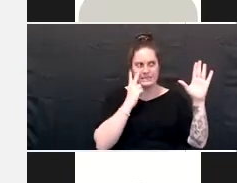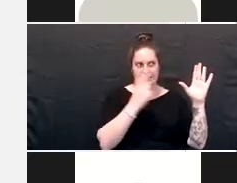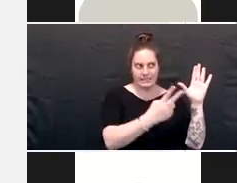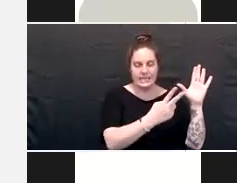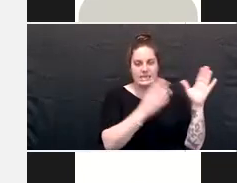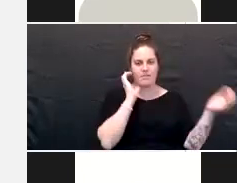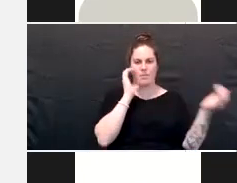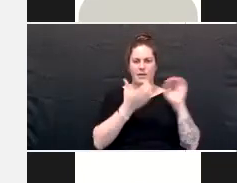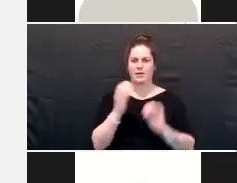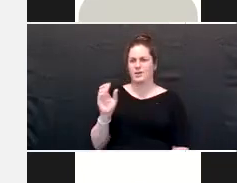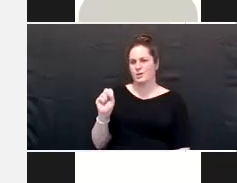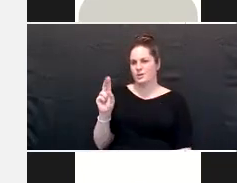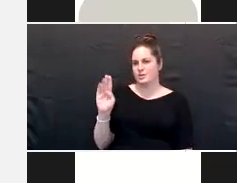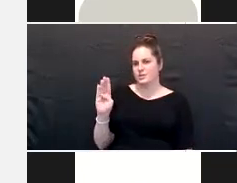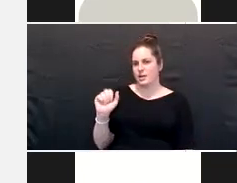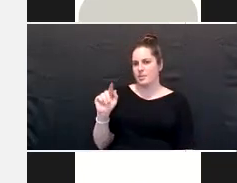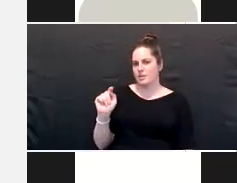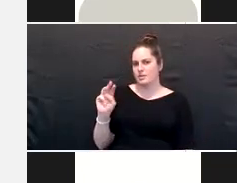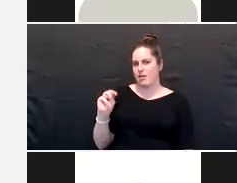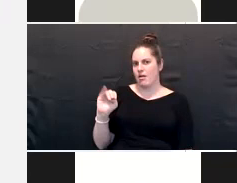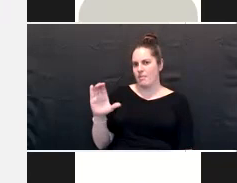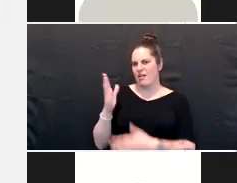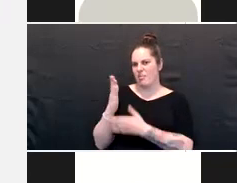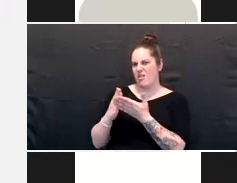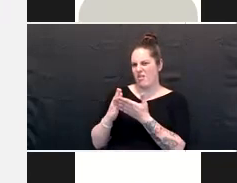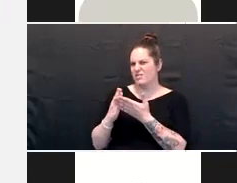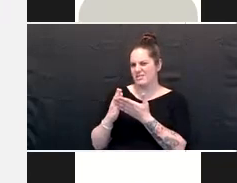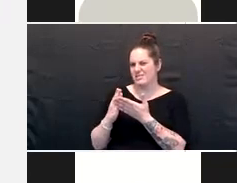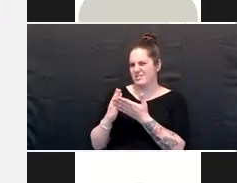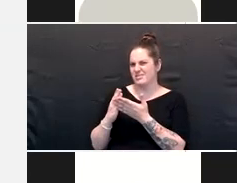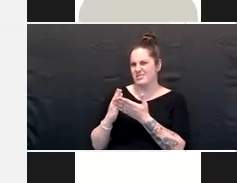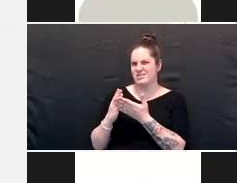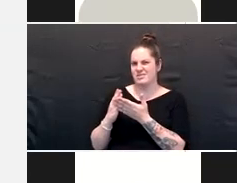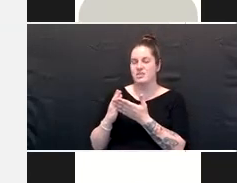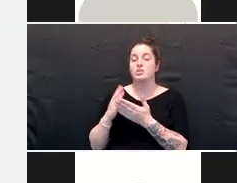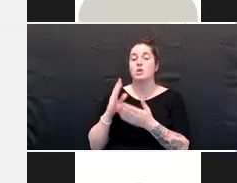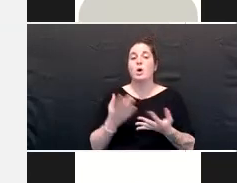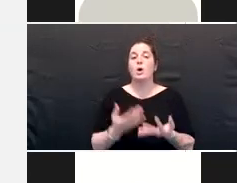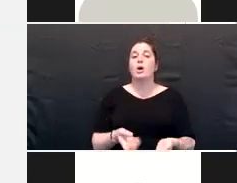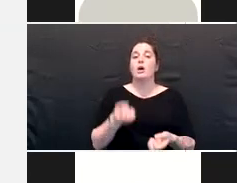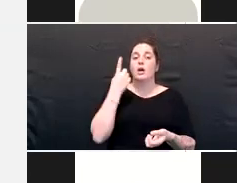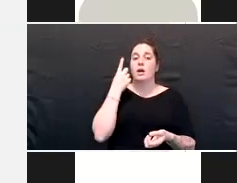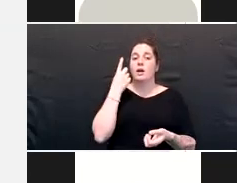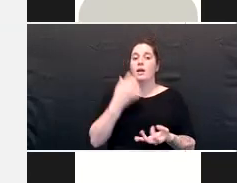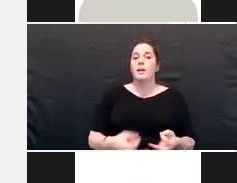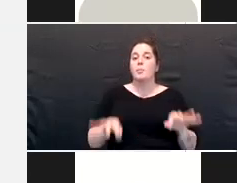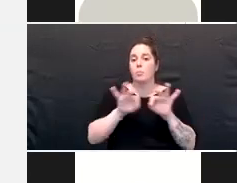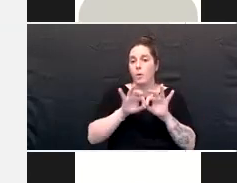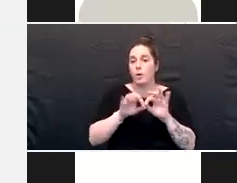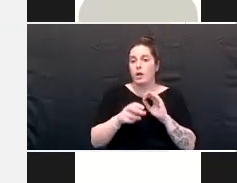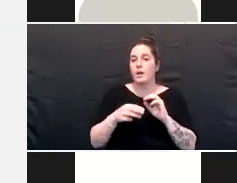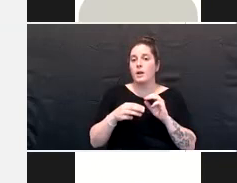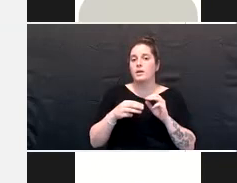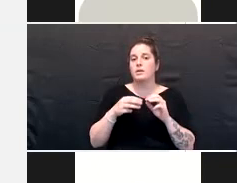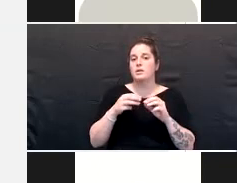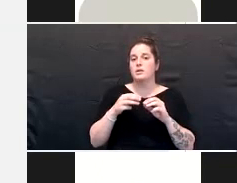Okay. And so the reason that momentum conservation is important is because it's